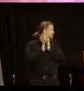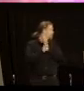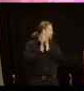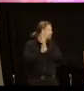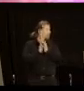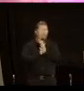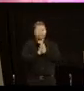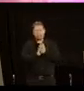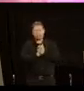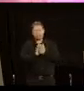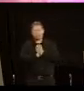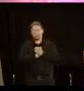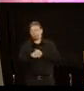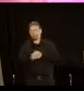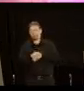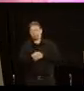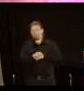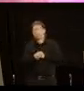Thank you.